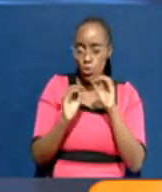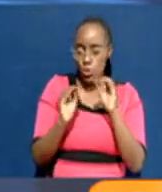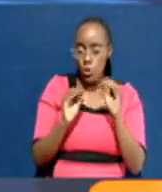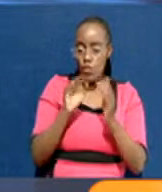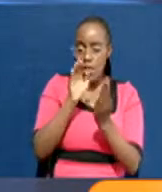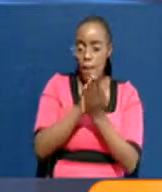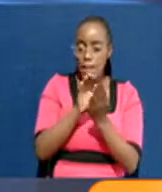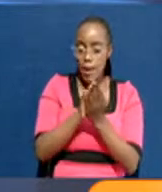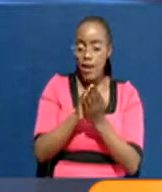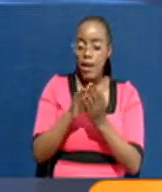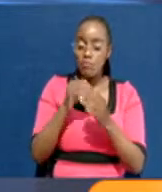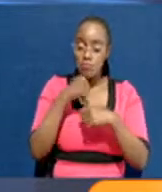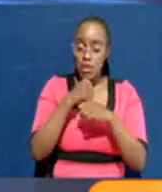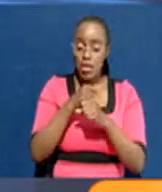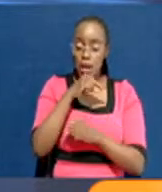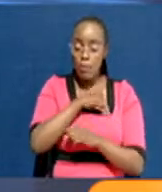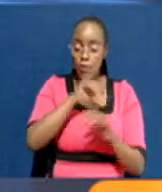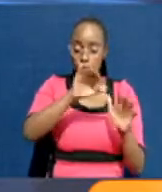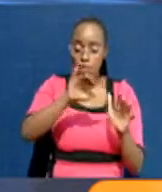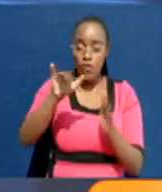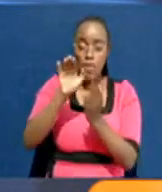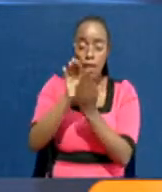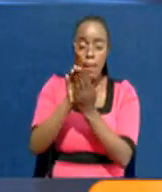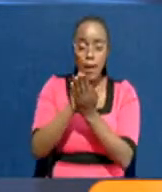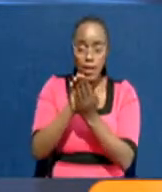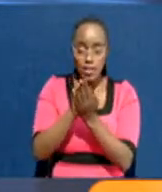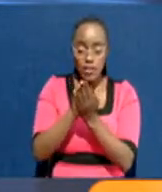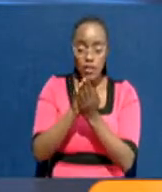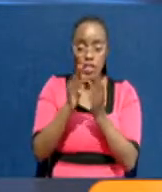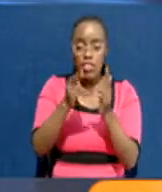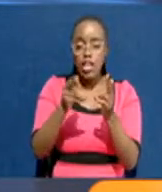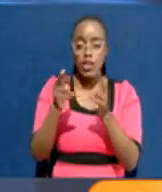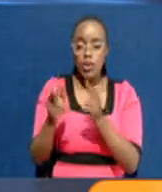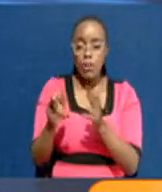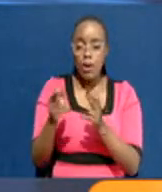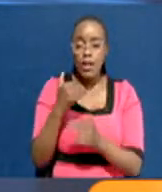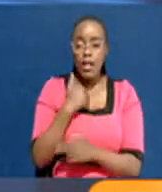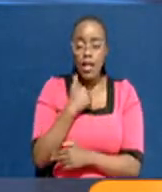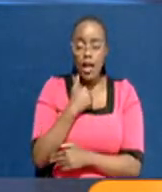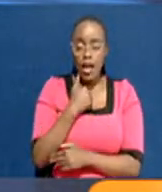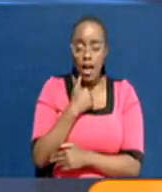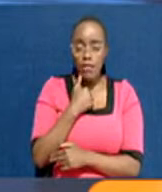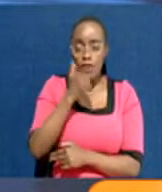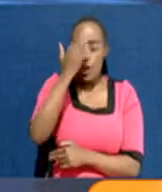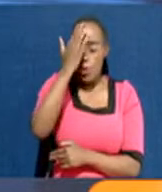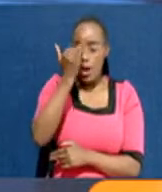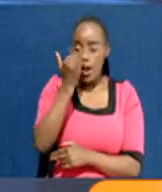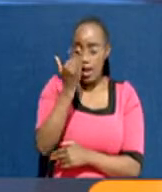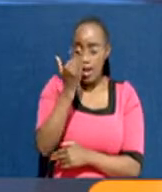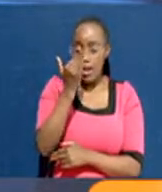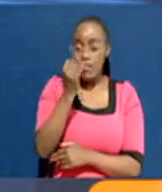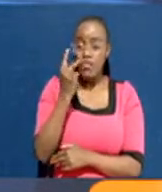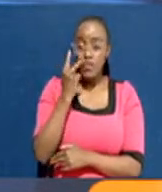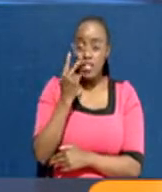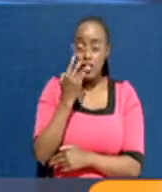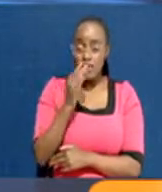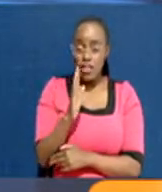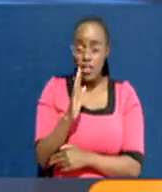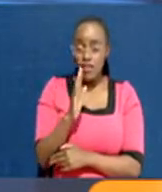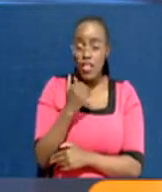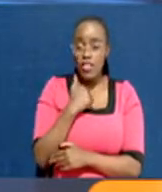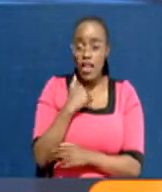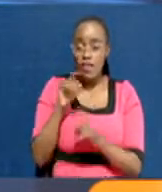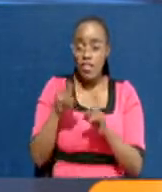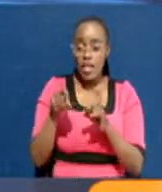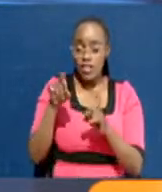quite okay. But that said, banks, they usually lag a bit of the economy. Why? Because as you've seen, the interest rates have